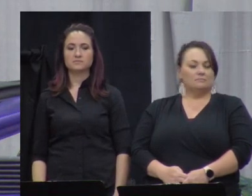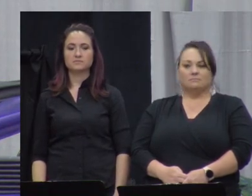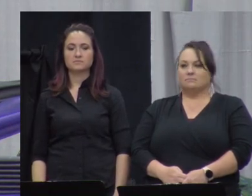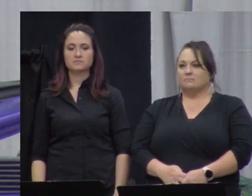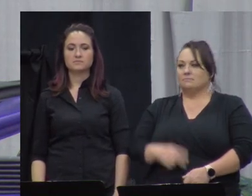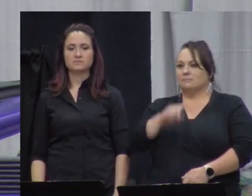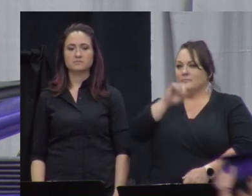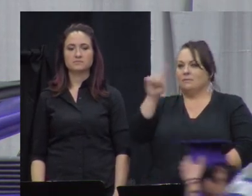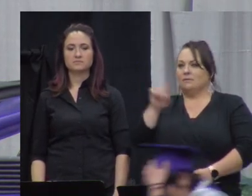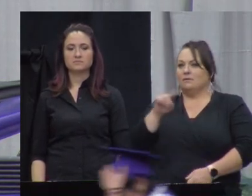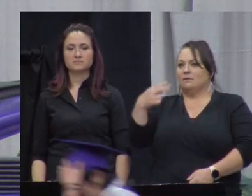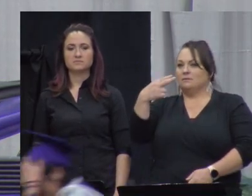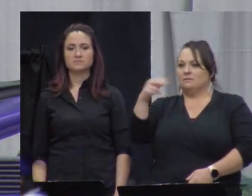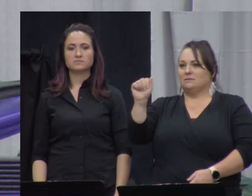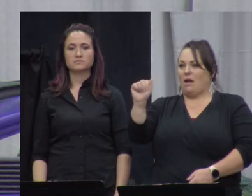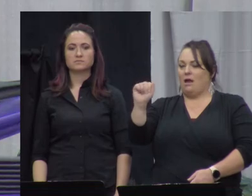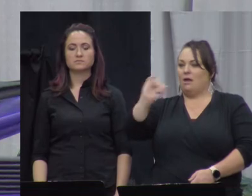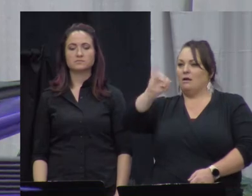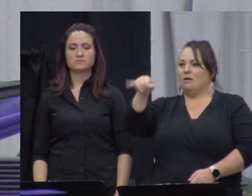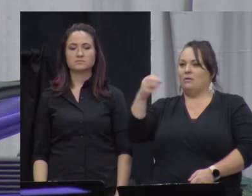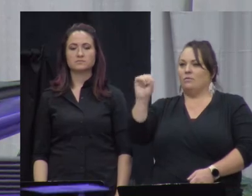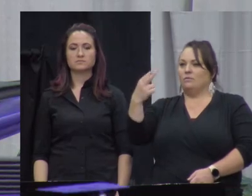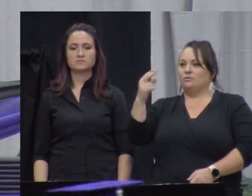Zaw Johnson.